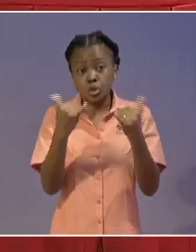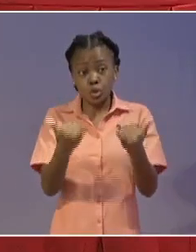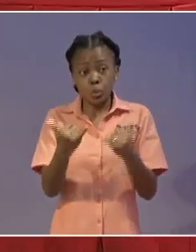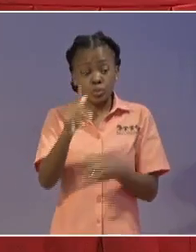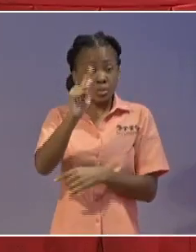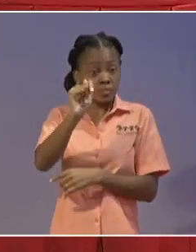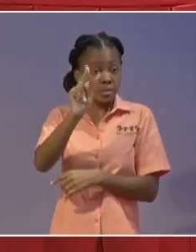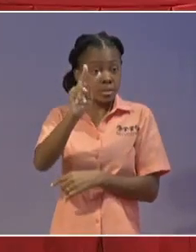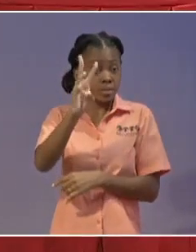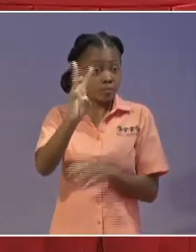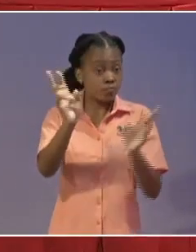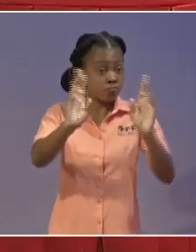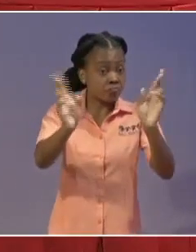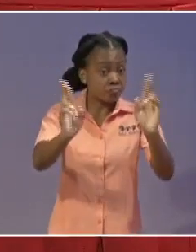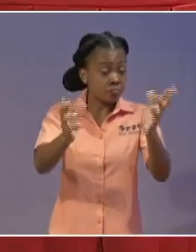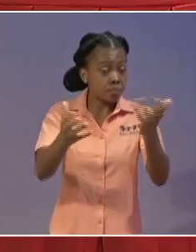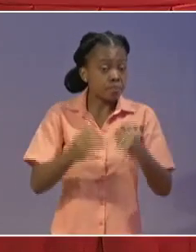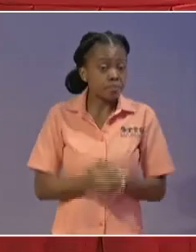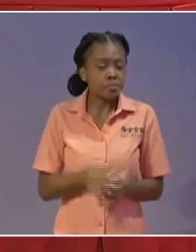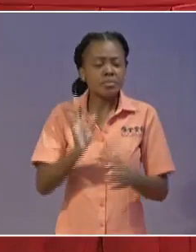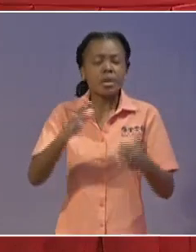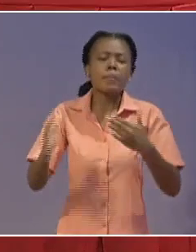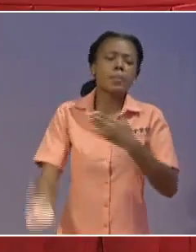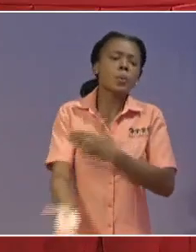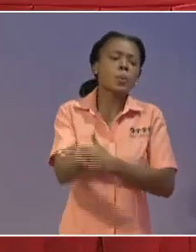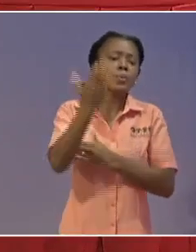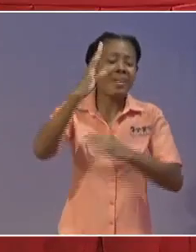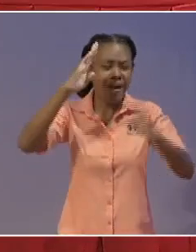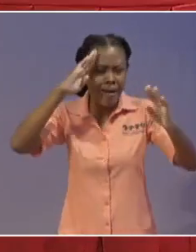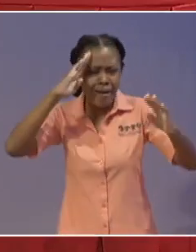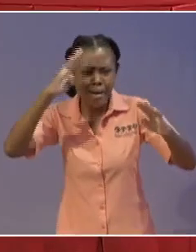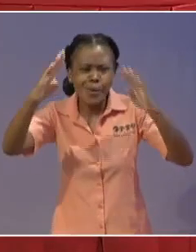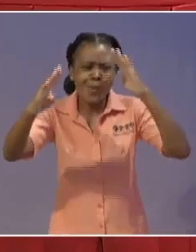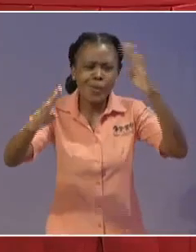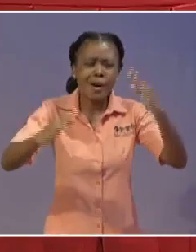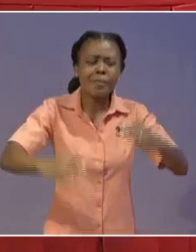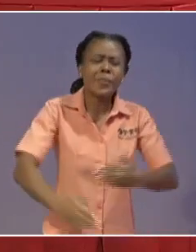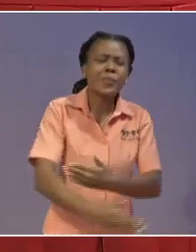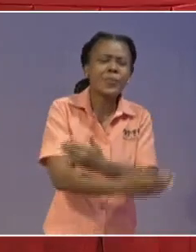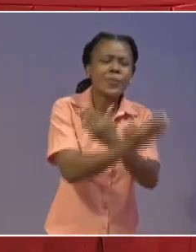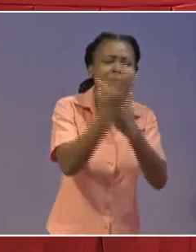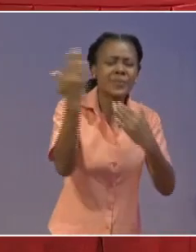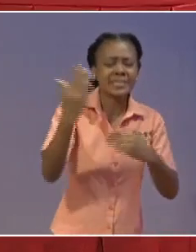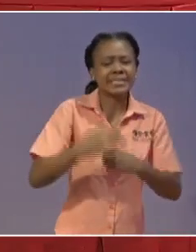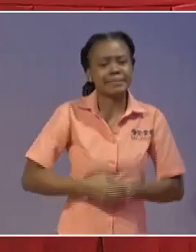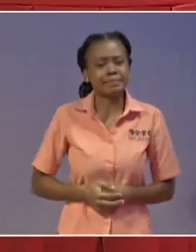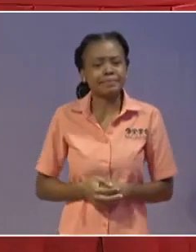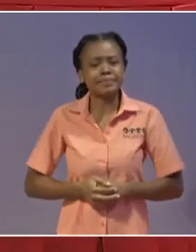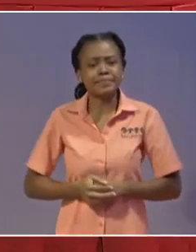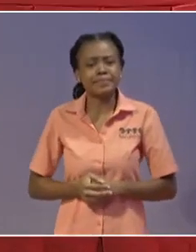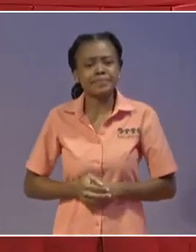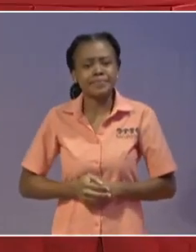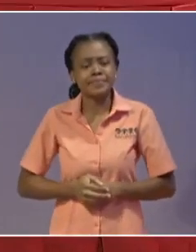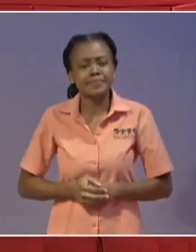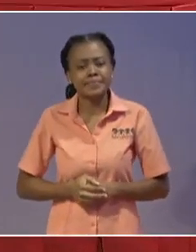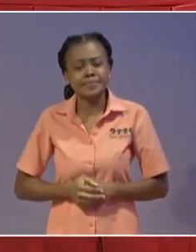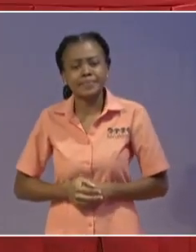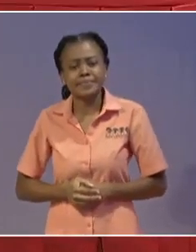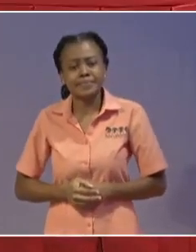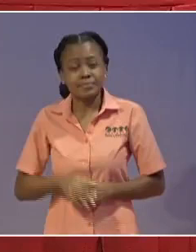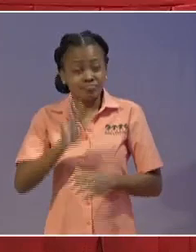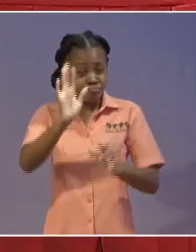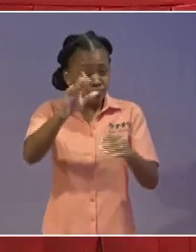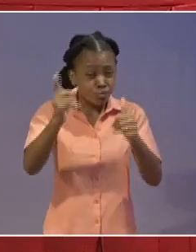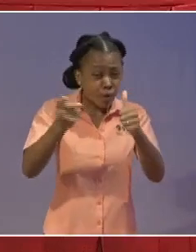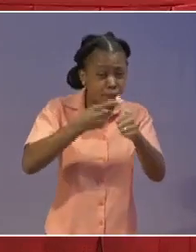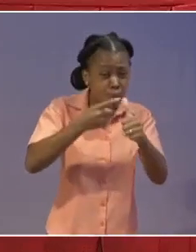morning. Hi, good morning to the panel. Alicia Boucher from TV6 here. My first question